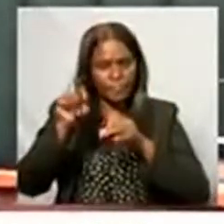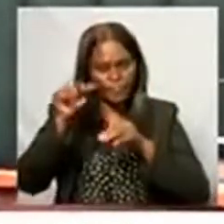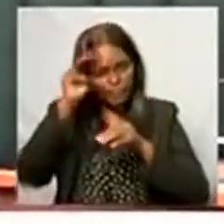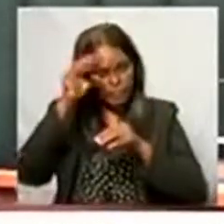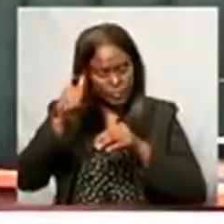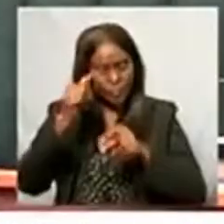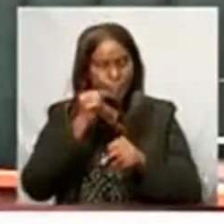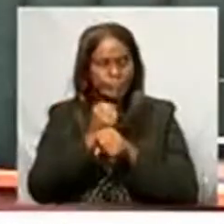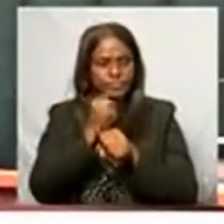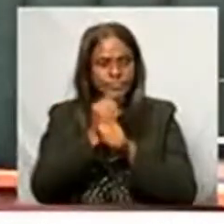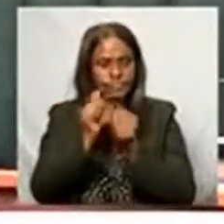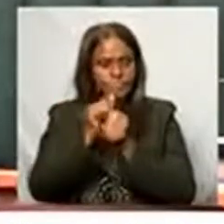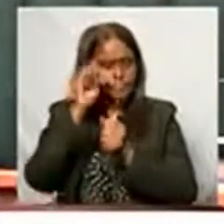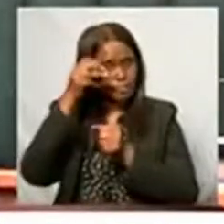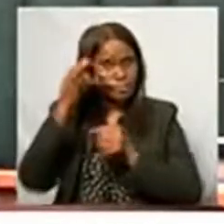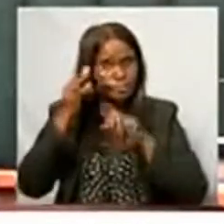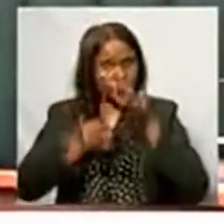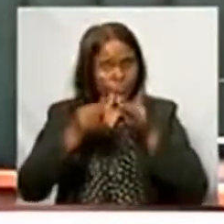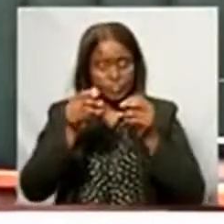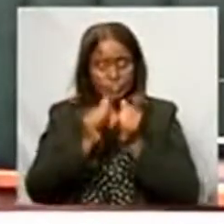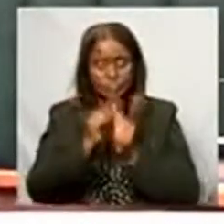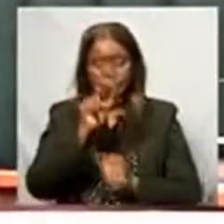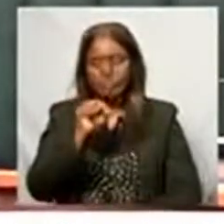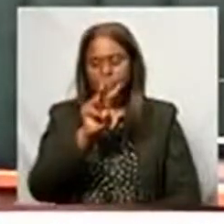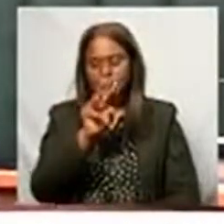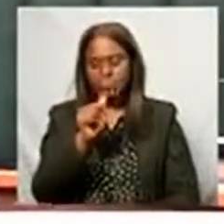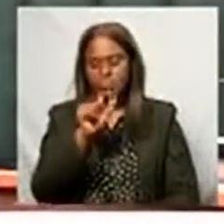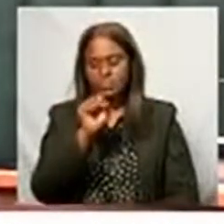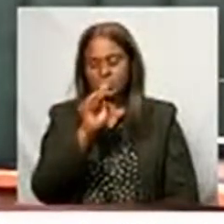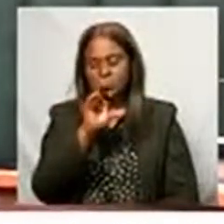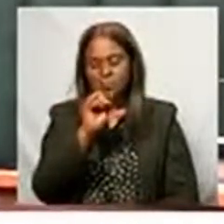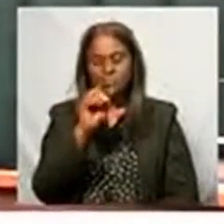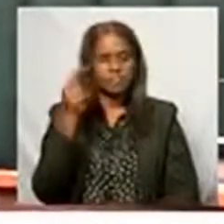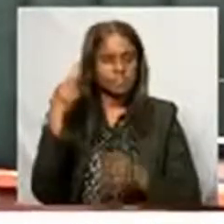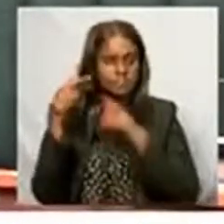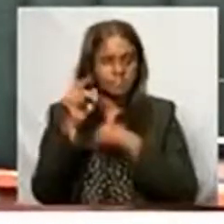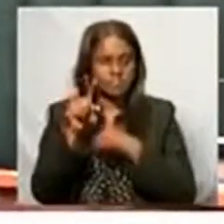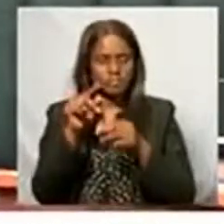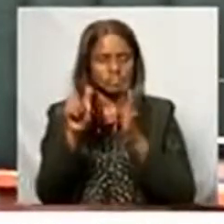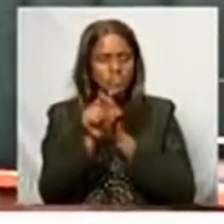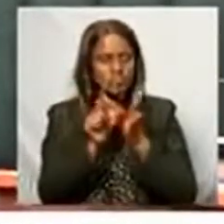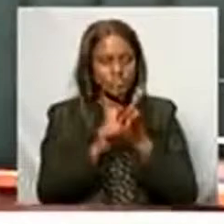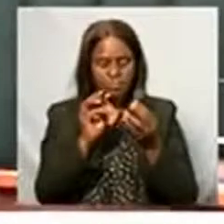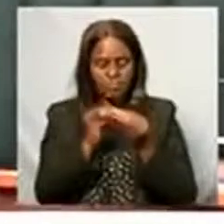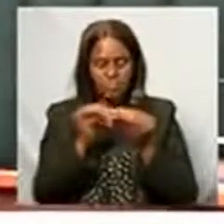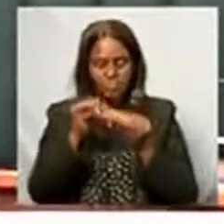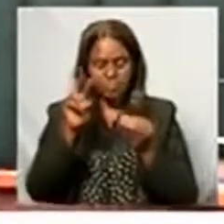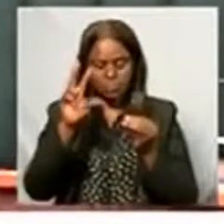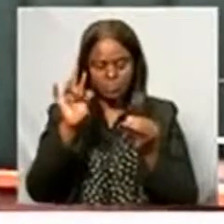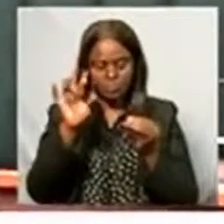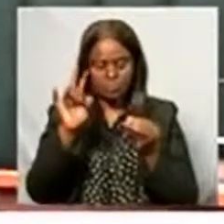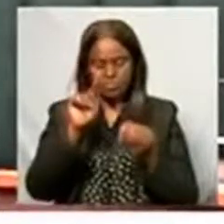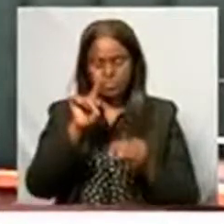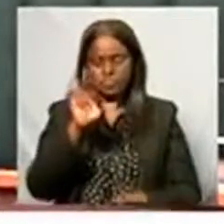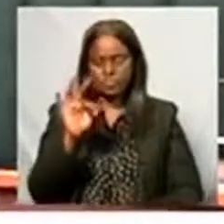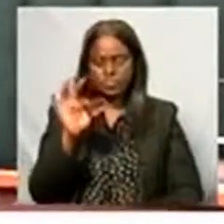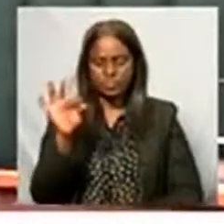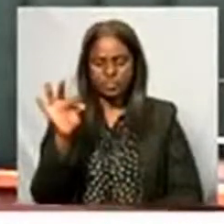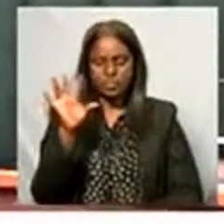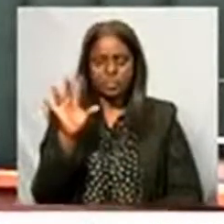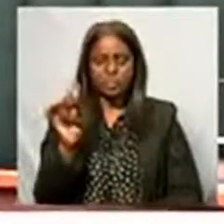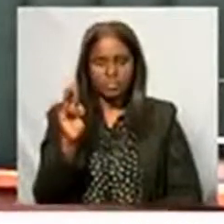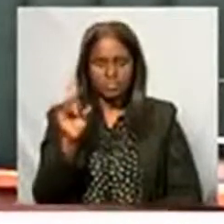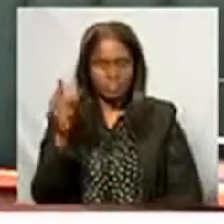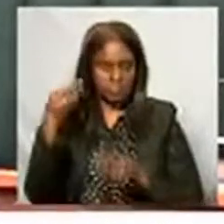working with the Ministry of Justice and NWASCO to review the Water Supply and Sanitation Act No. 28 of 1997.